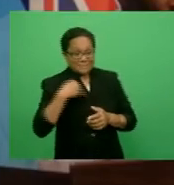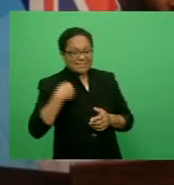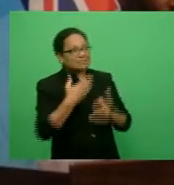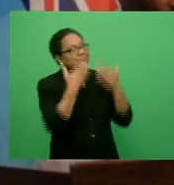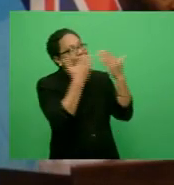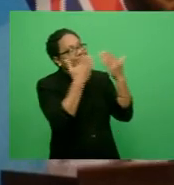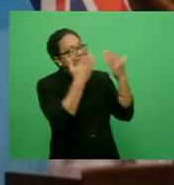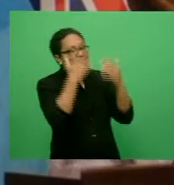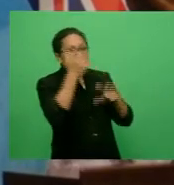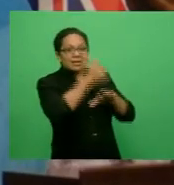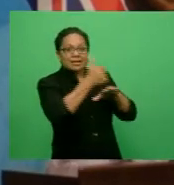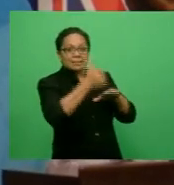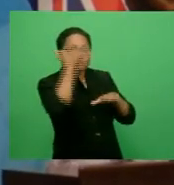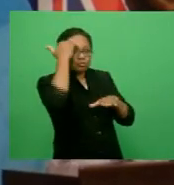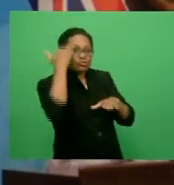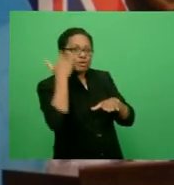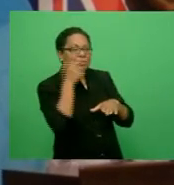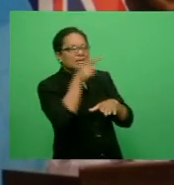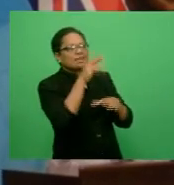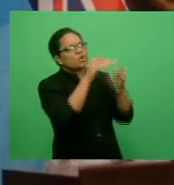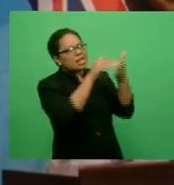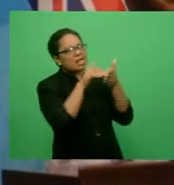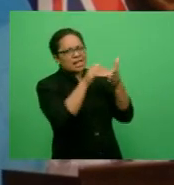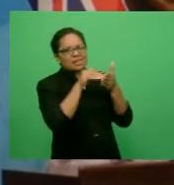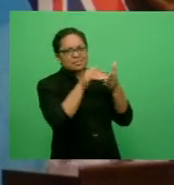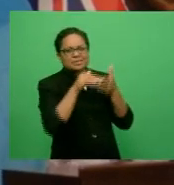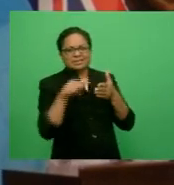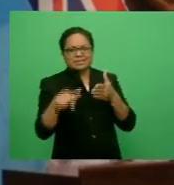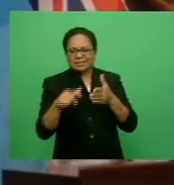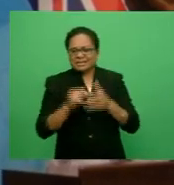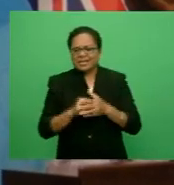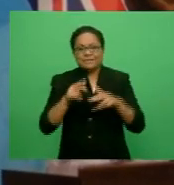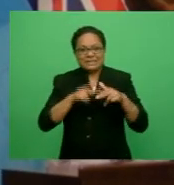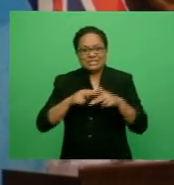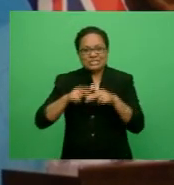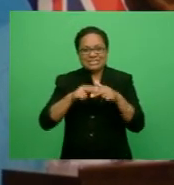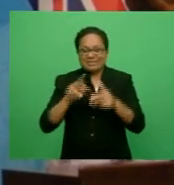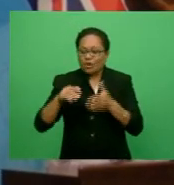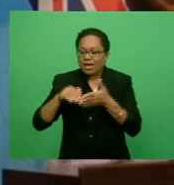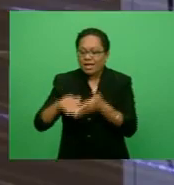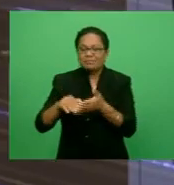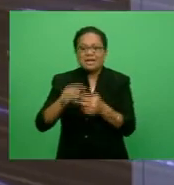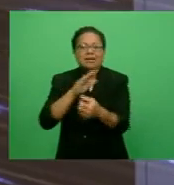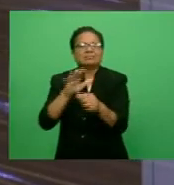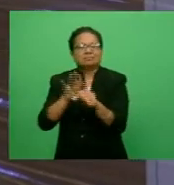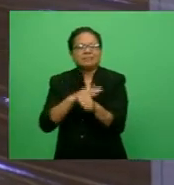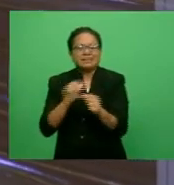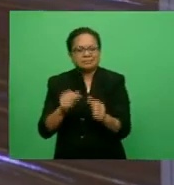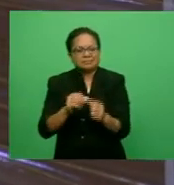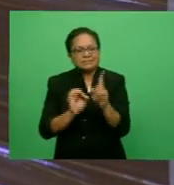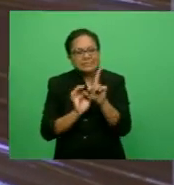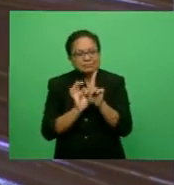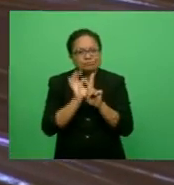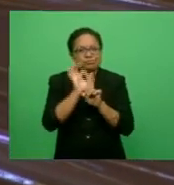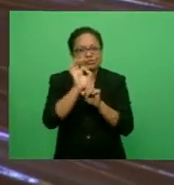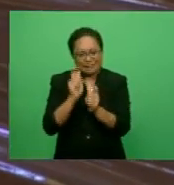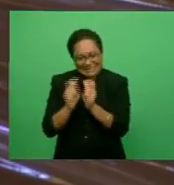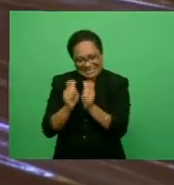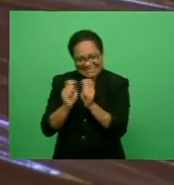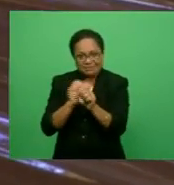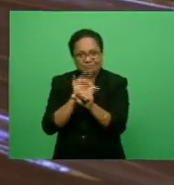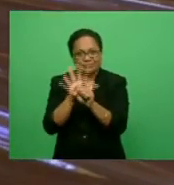contact with Fiji's Center for Disease Control on the type of COVID-19 tests best suited and needed in Fiji.